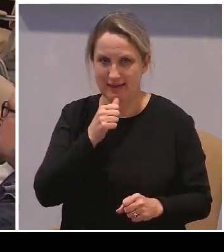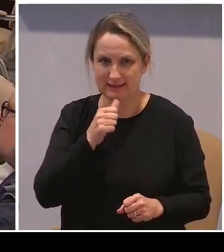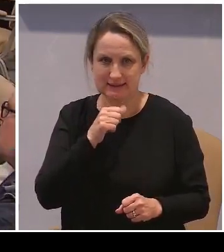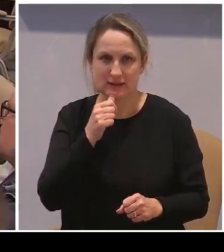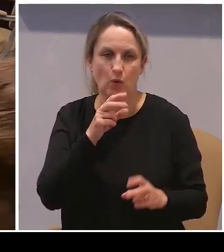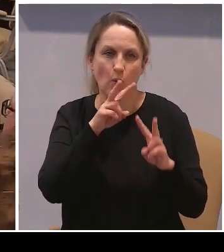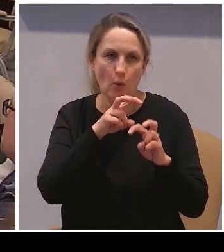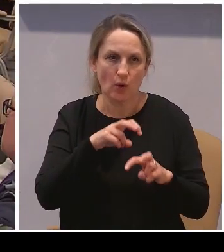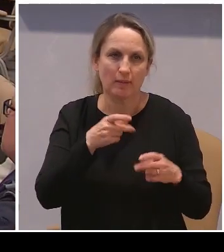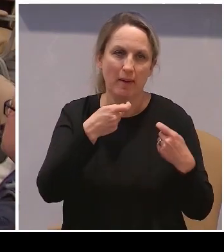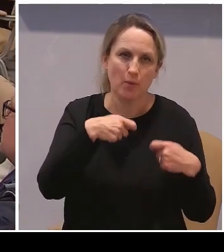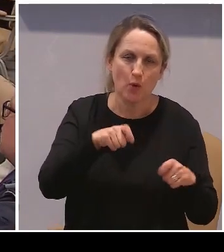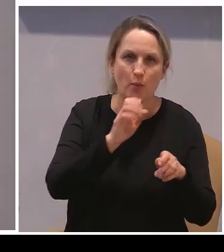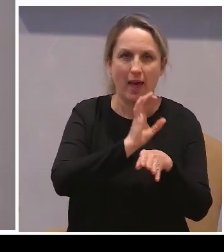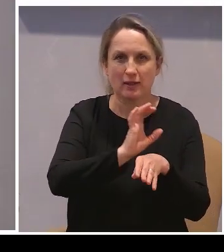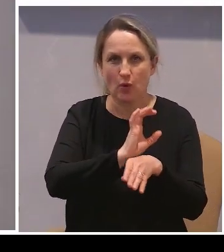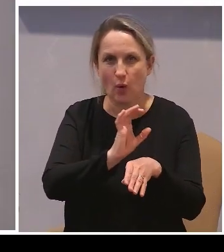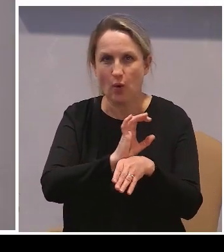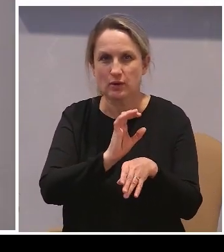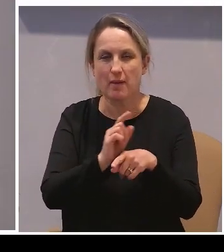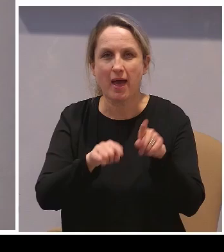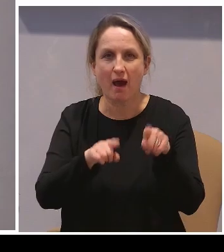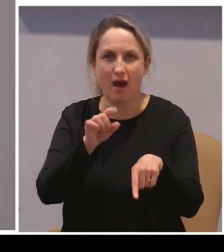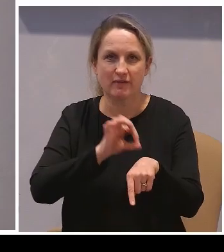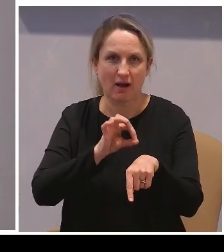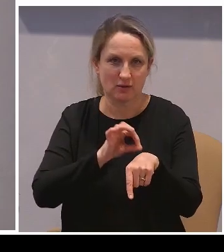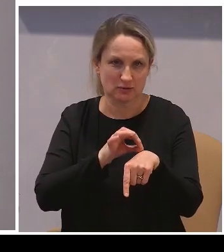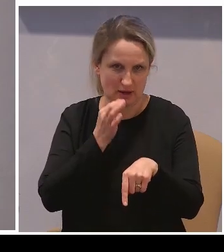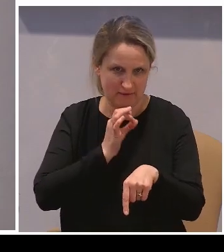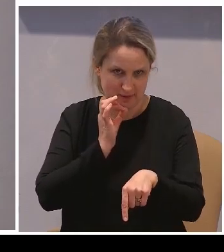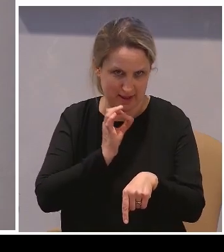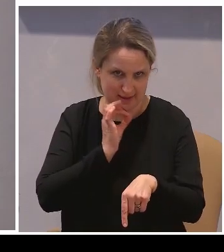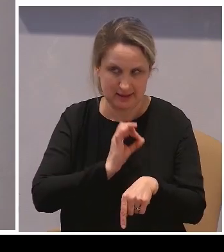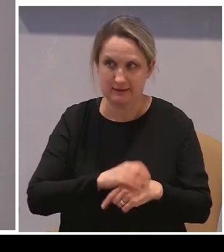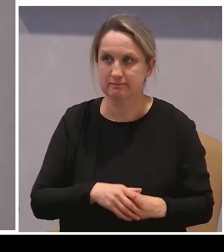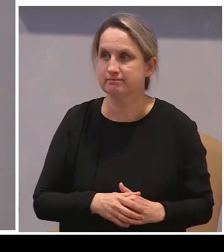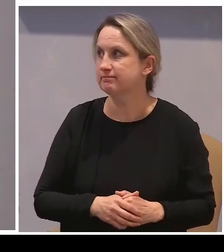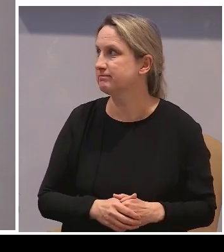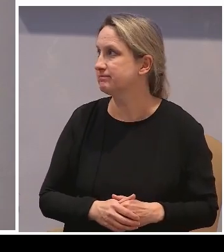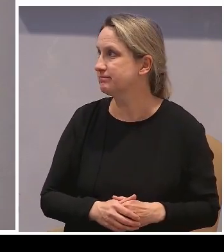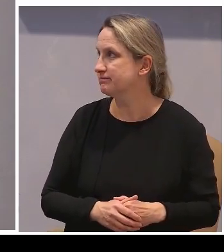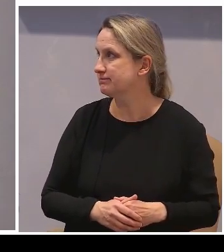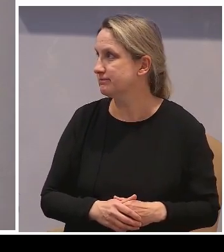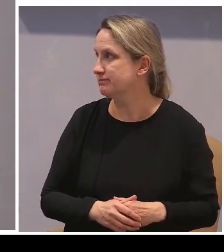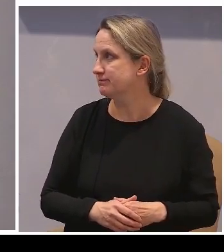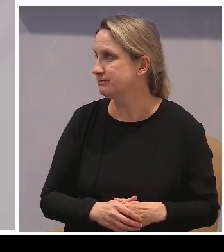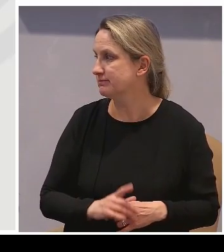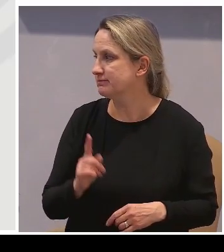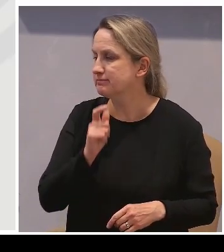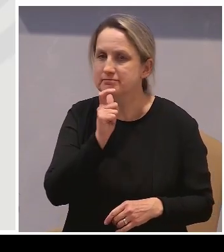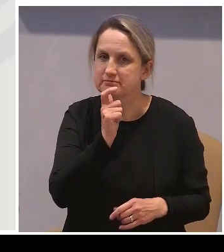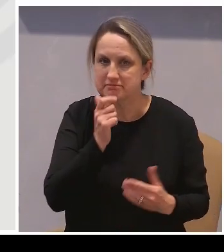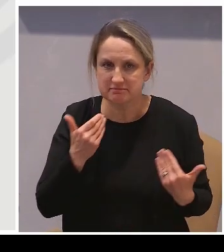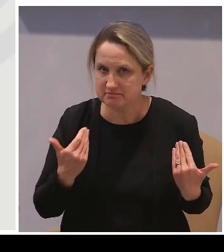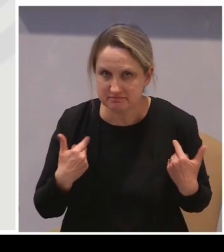the Association of the Pharmaceutical Companies in Estonia. Millest I don't have ma räägin a siis slide veidi.